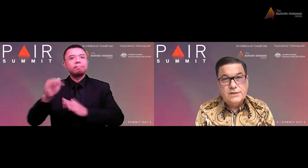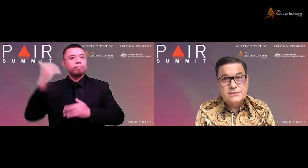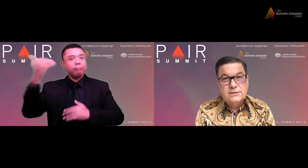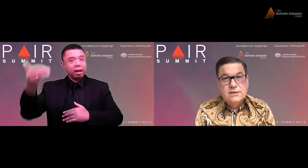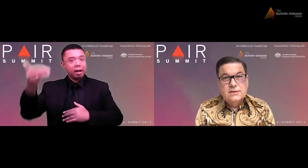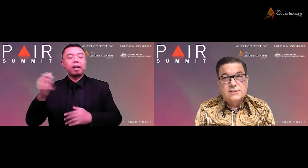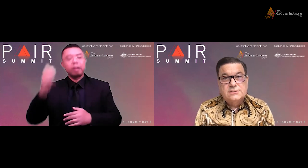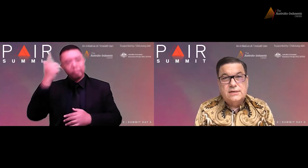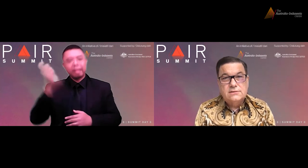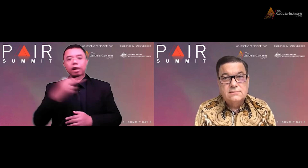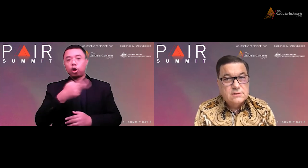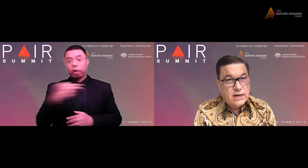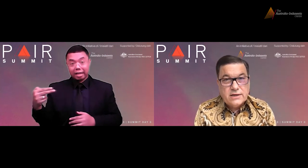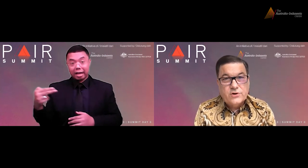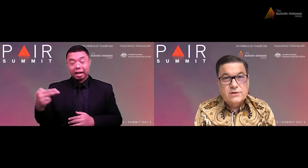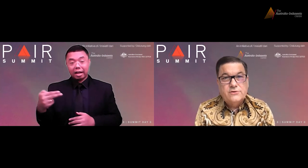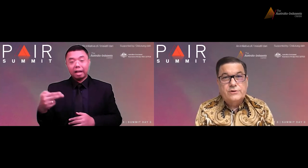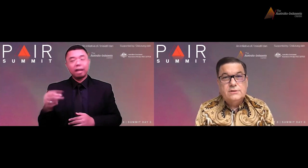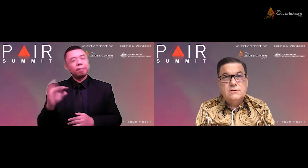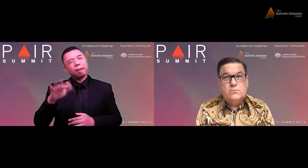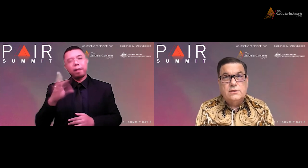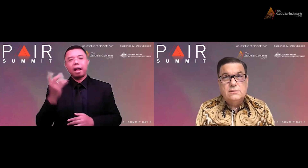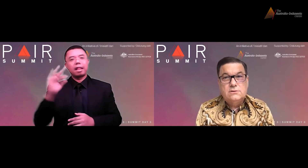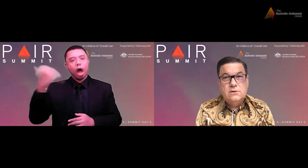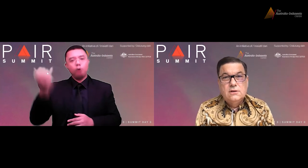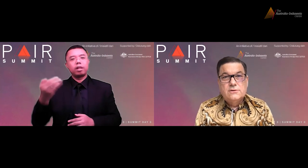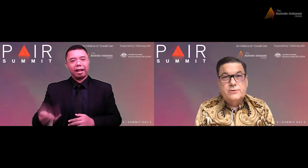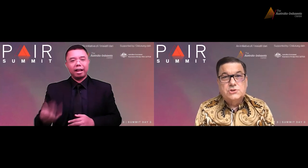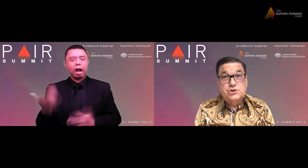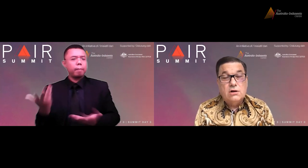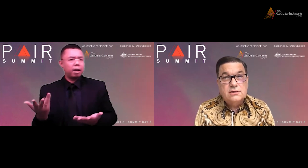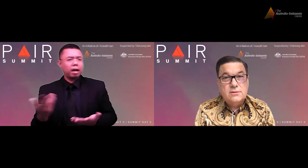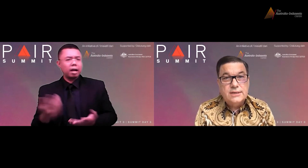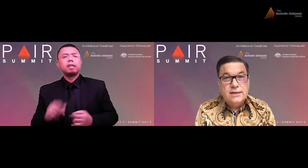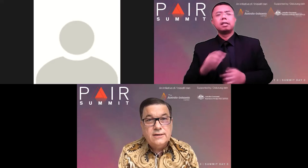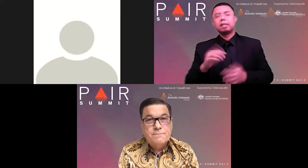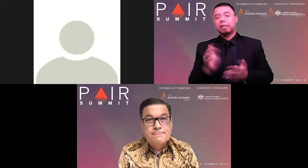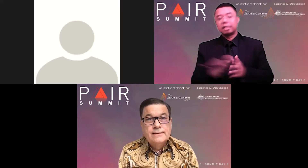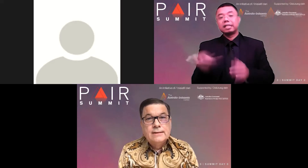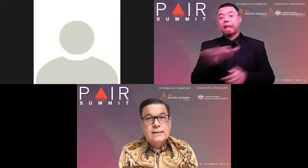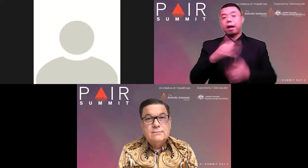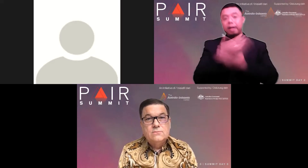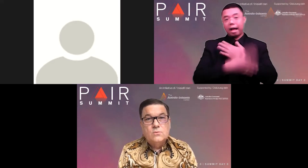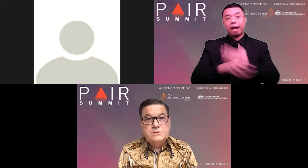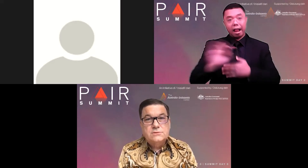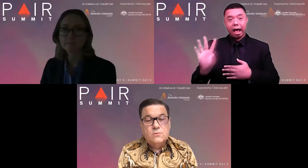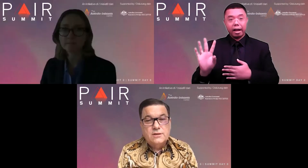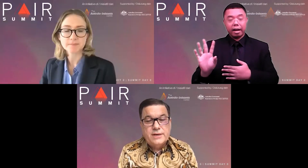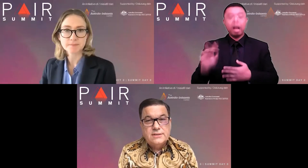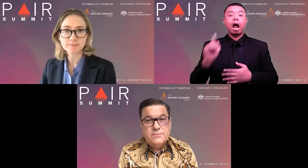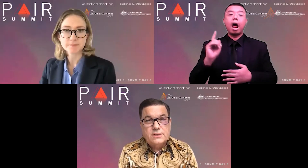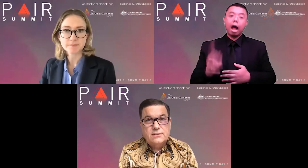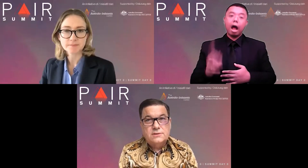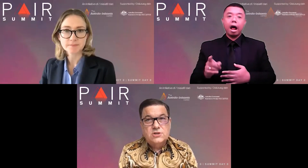of years, is that like every country, there was a shock at the beginning, when